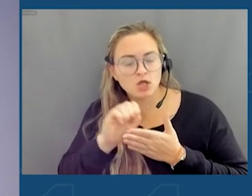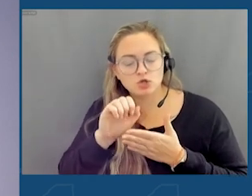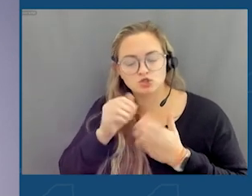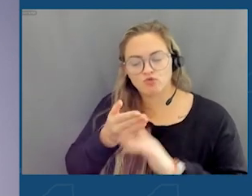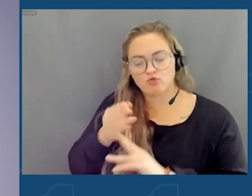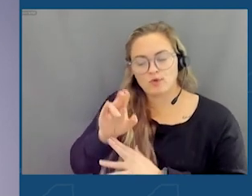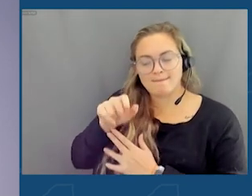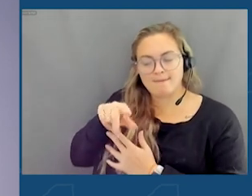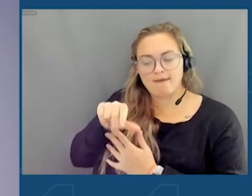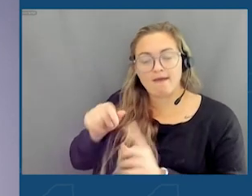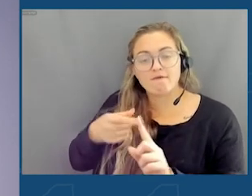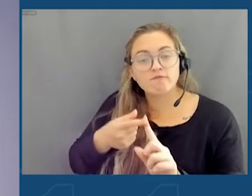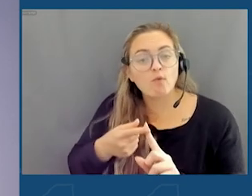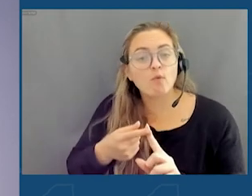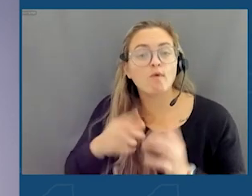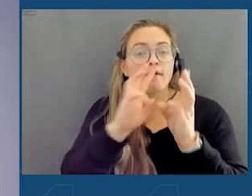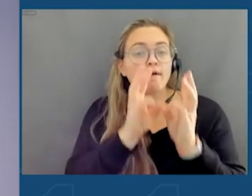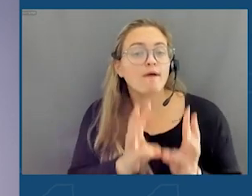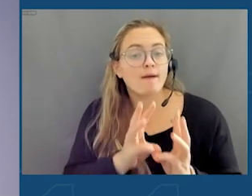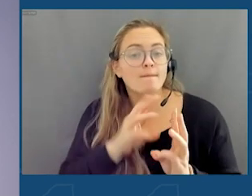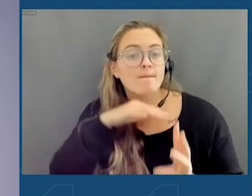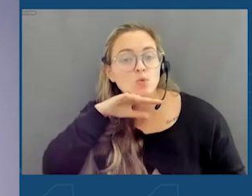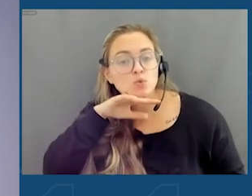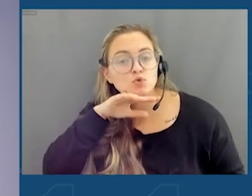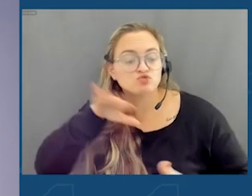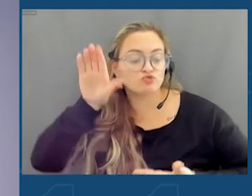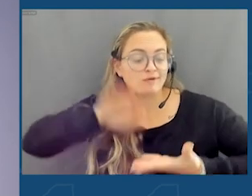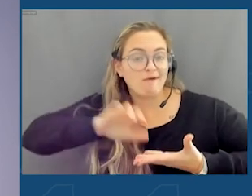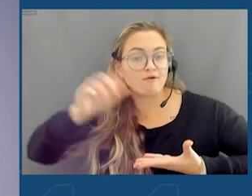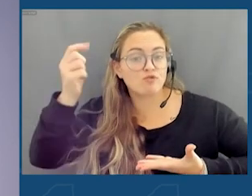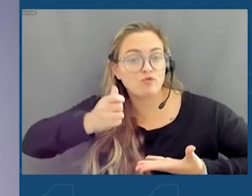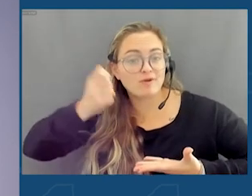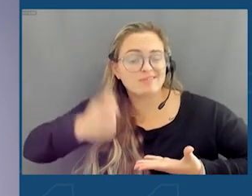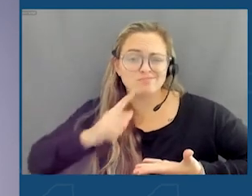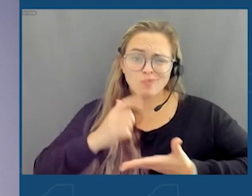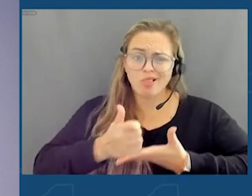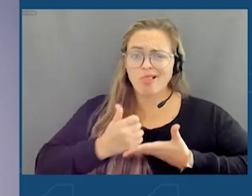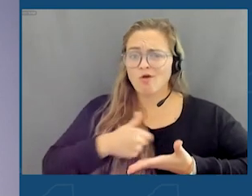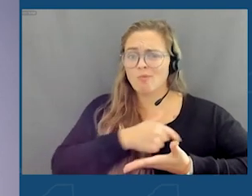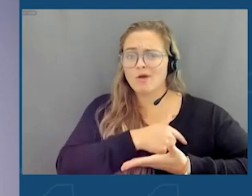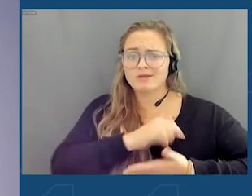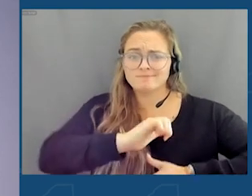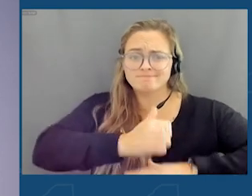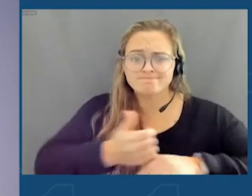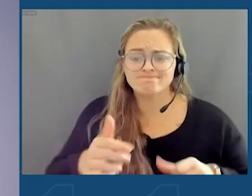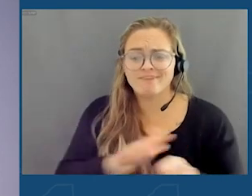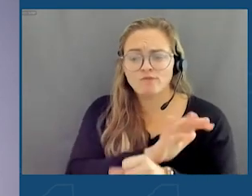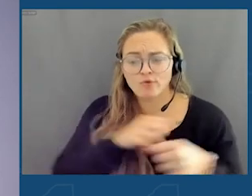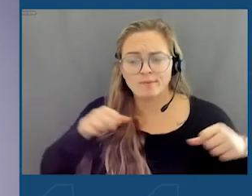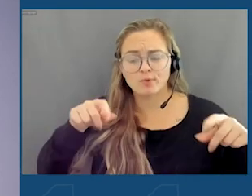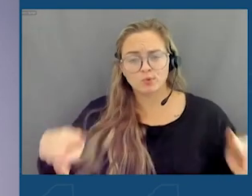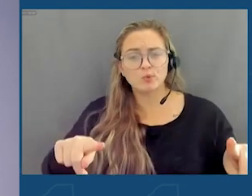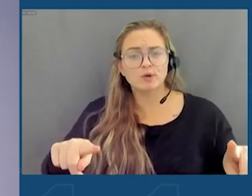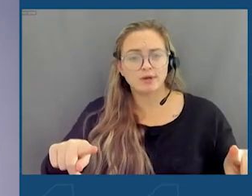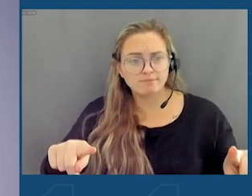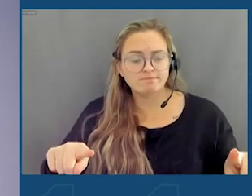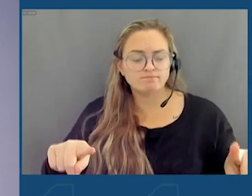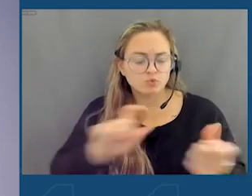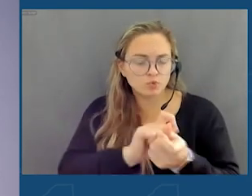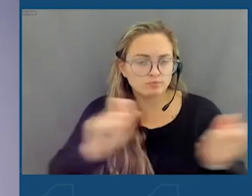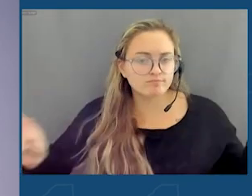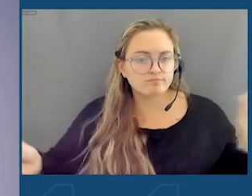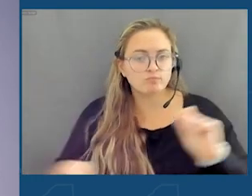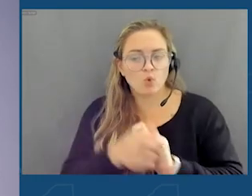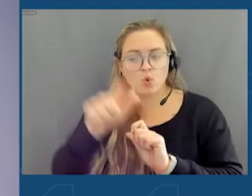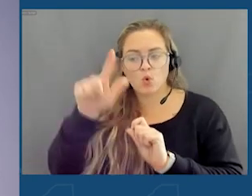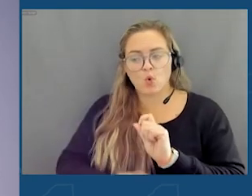for climate pollution reduction grants that frankly help us harness the full opportunity of transitioning to a lower